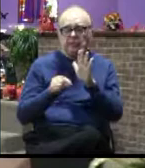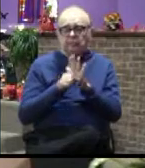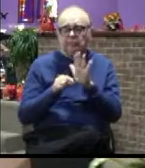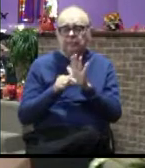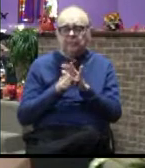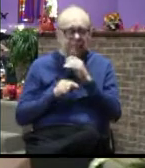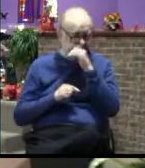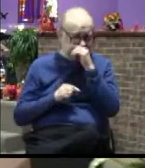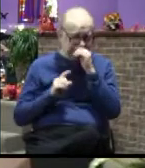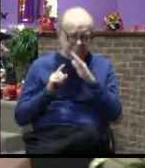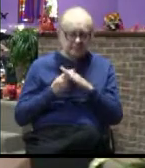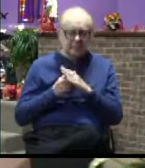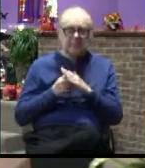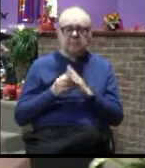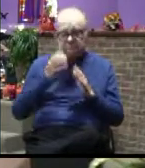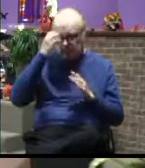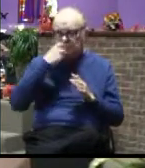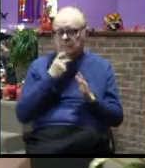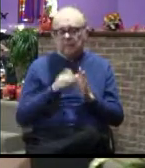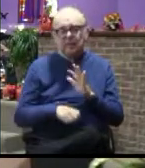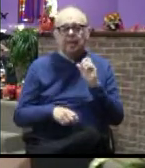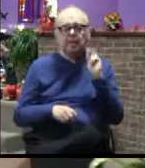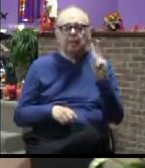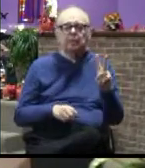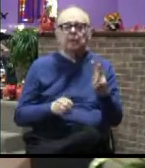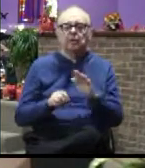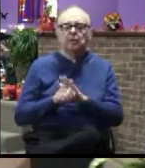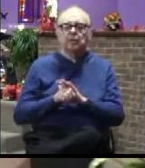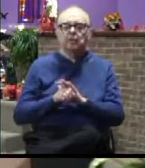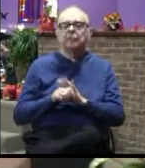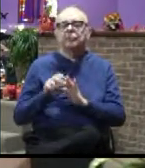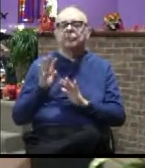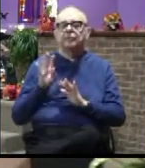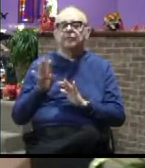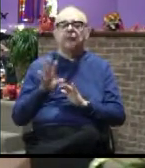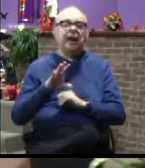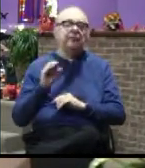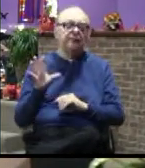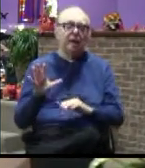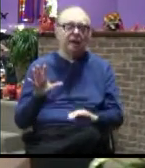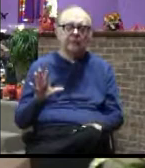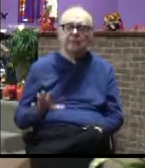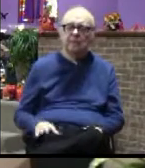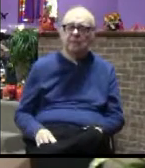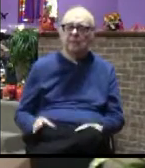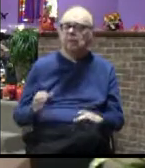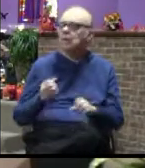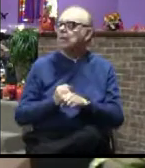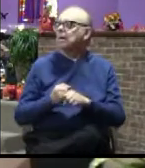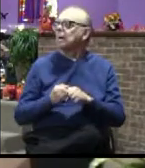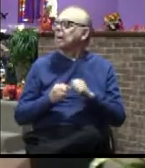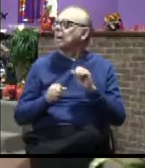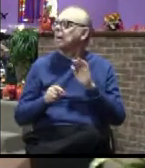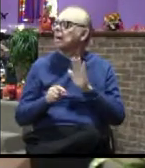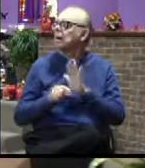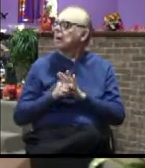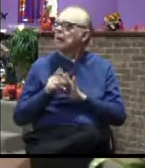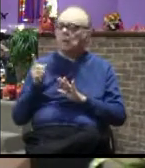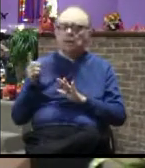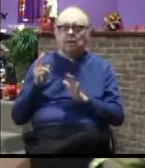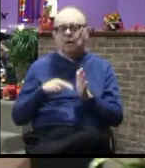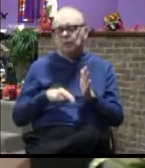scriptures. Starting in Ephesians chapter 2, verses 4 and 5. I've got them here,